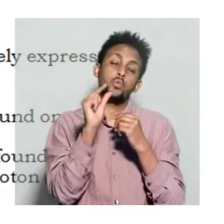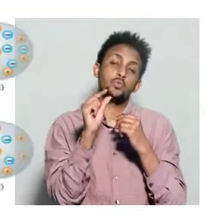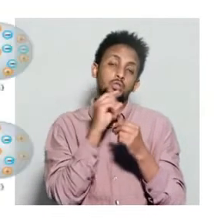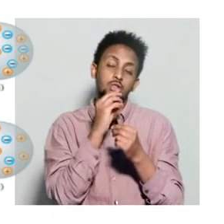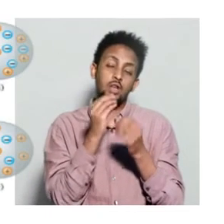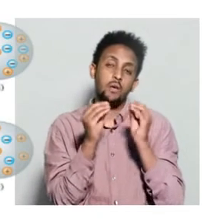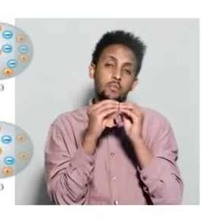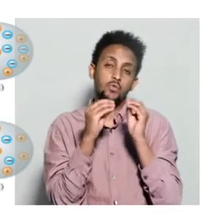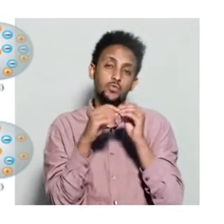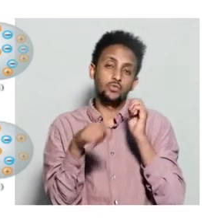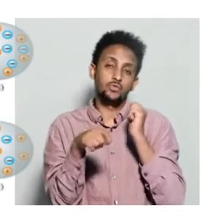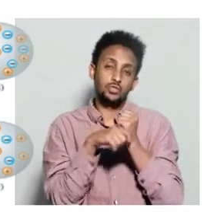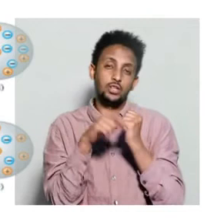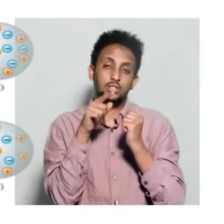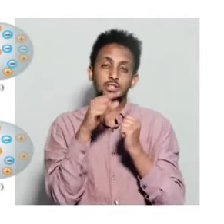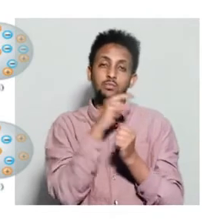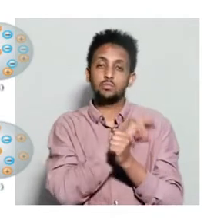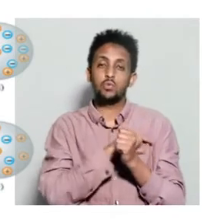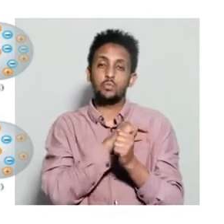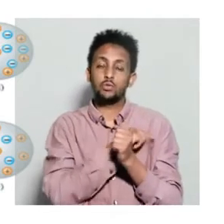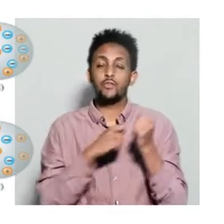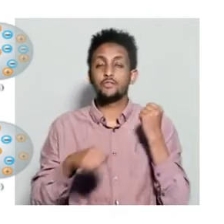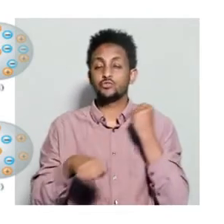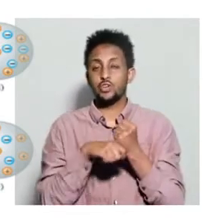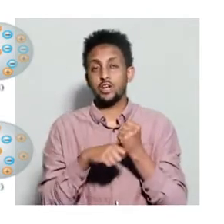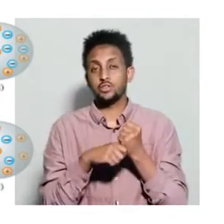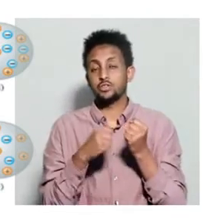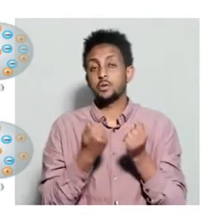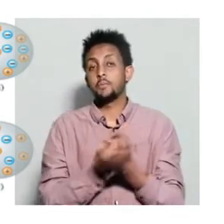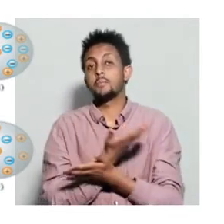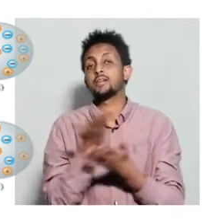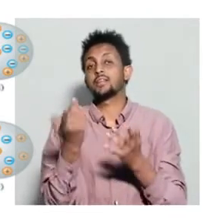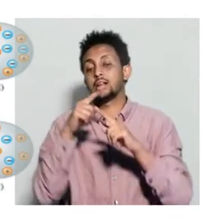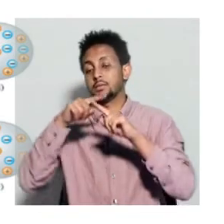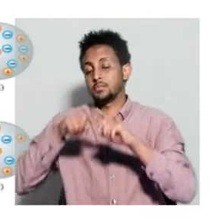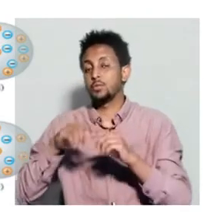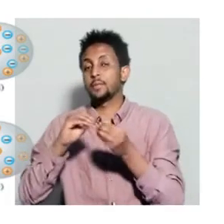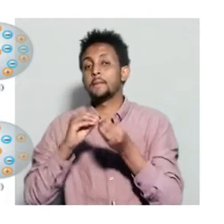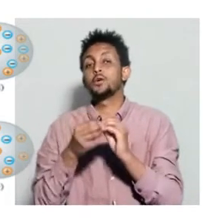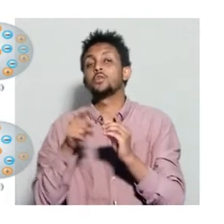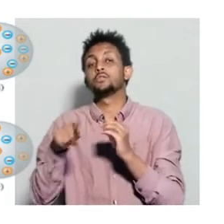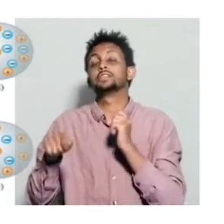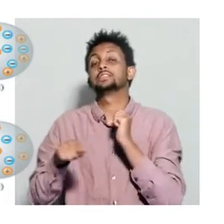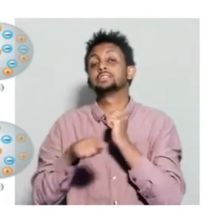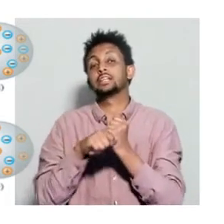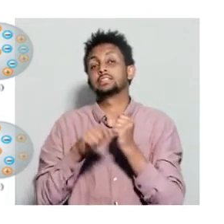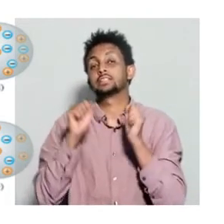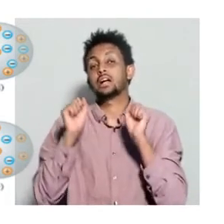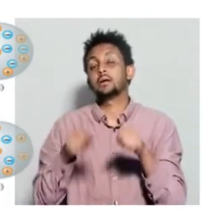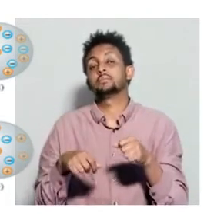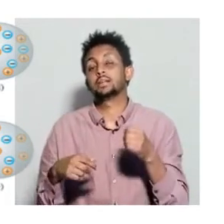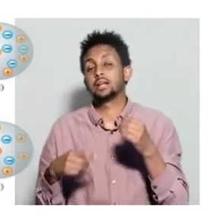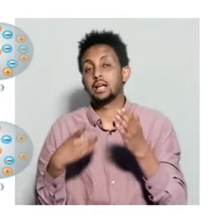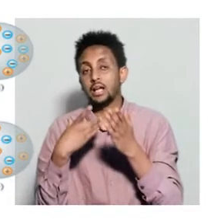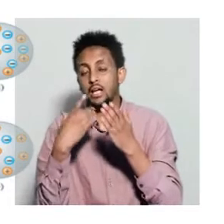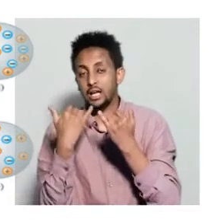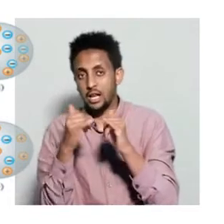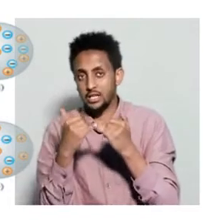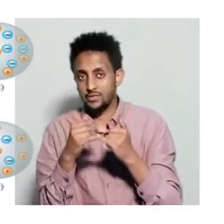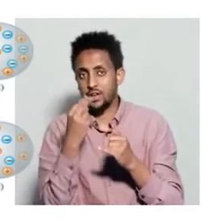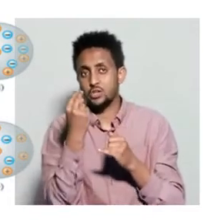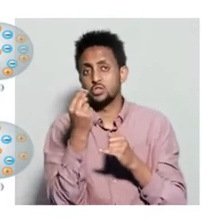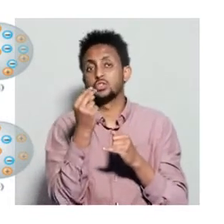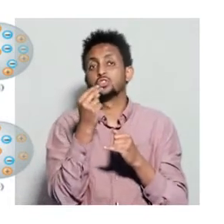charge. These are the properties of the charge, and materials, depending on the number of those charges, can be classified as neutral